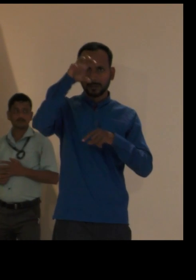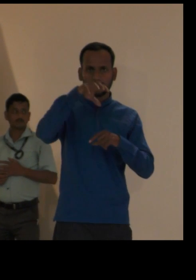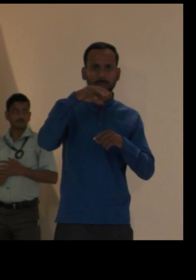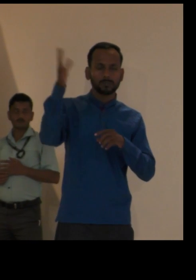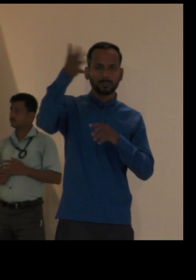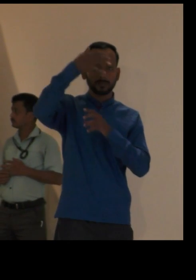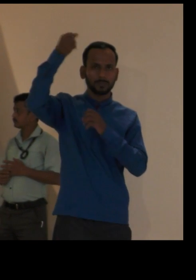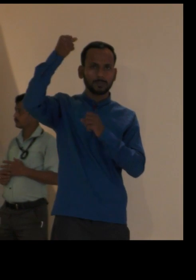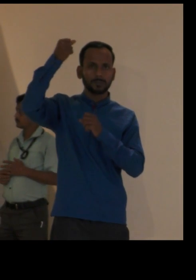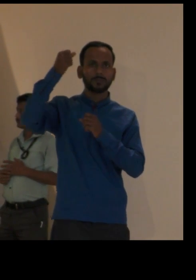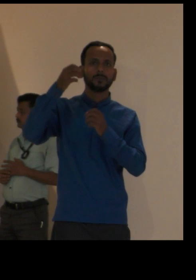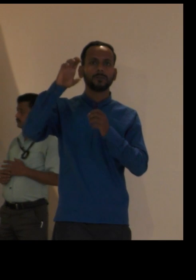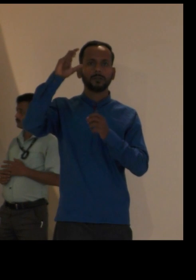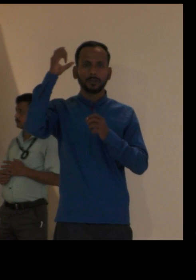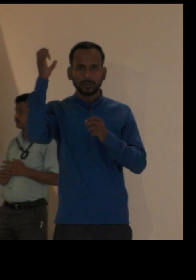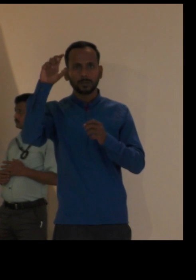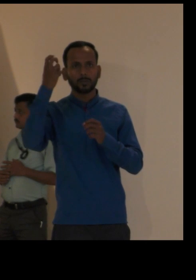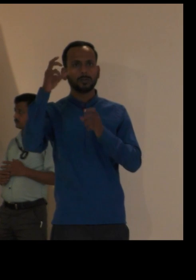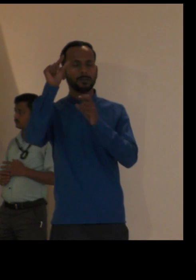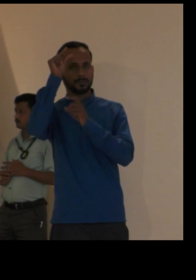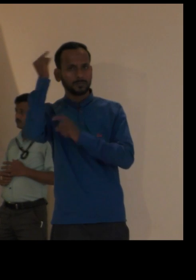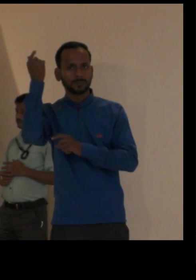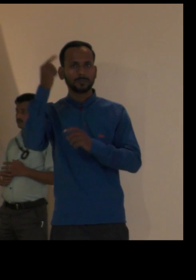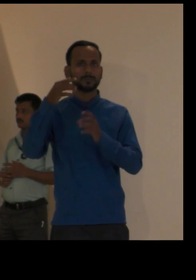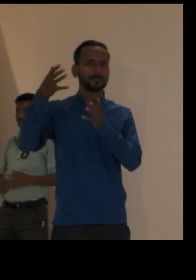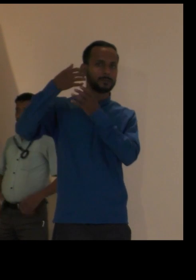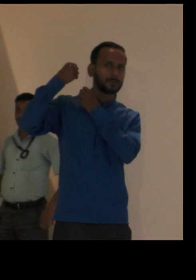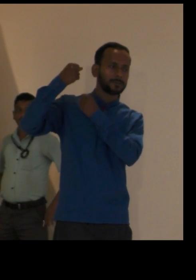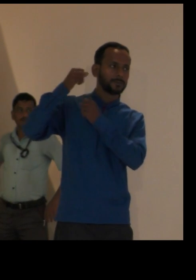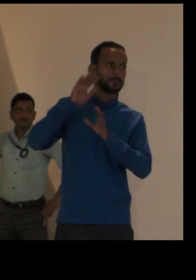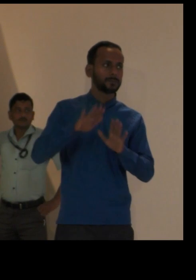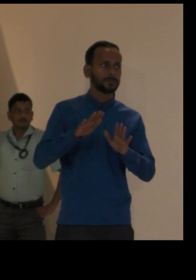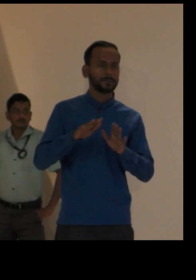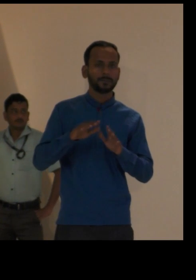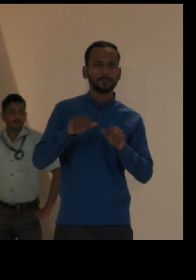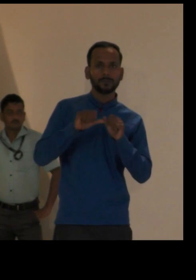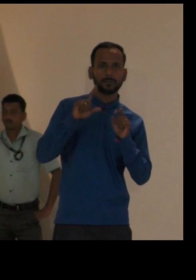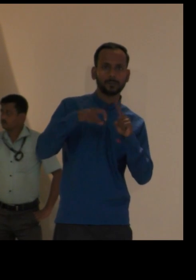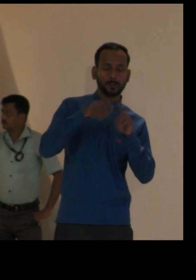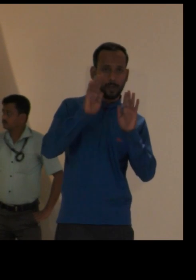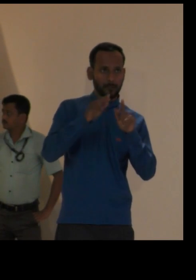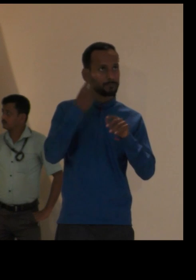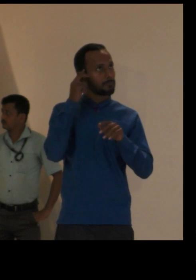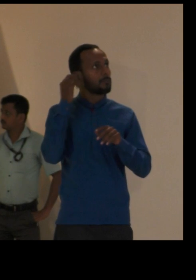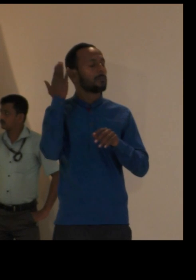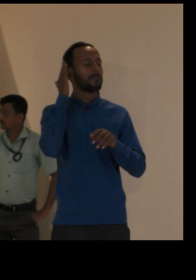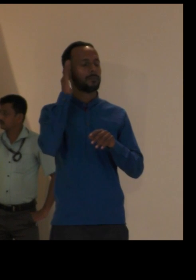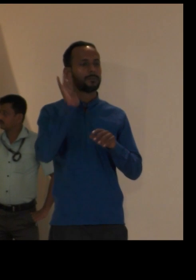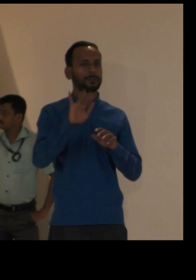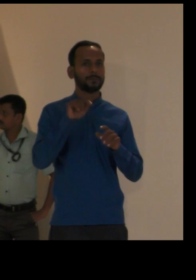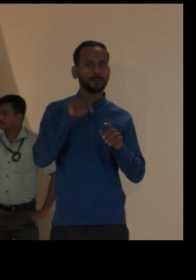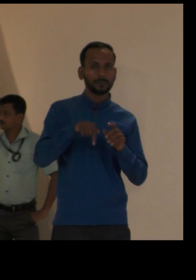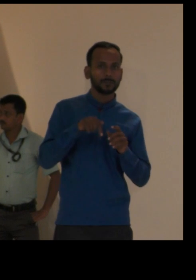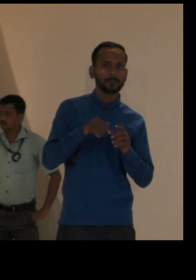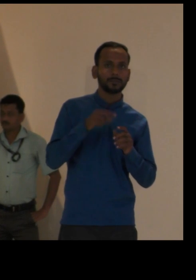that have already figured out what their story is. That's where the institutional archive belongs. Right? Now there seems to